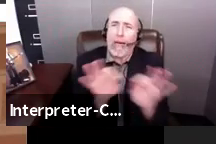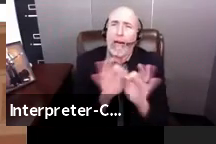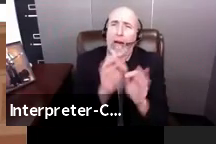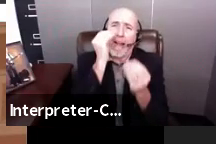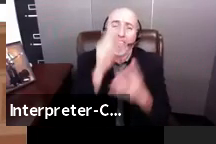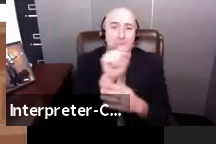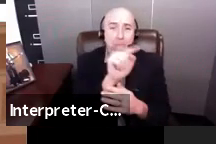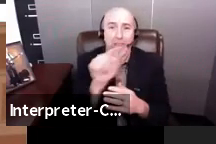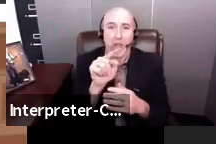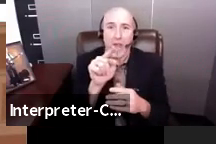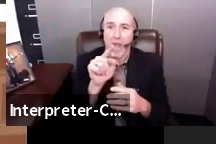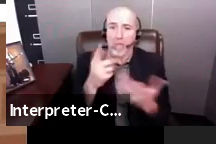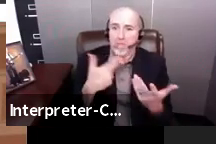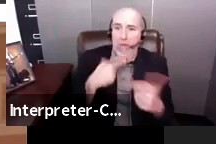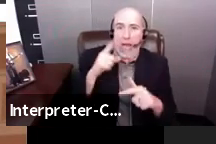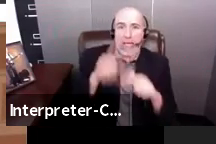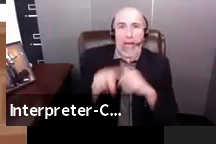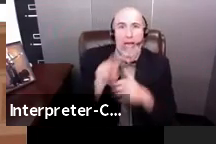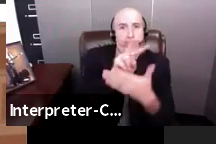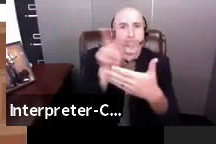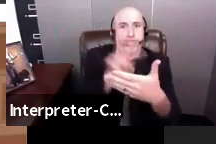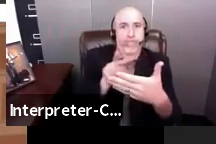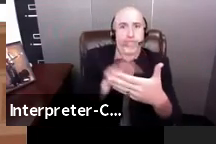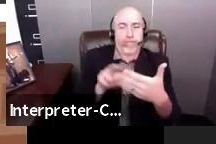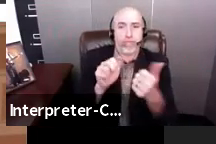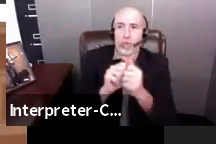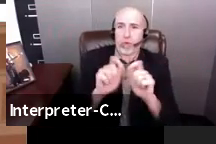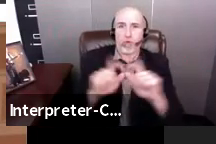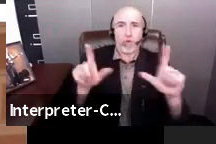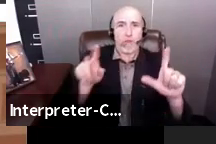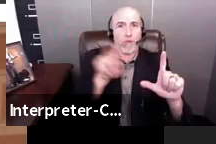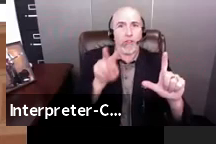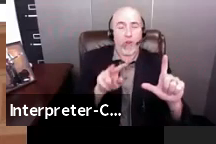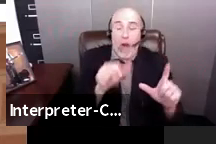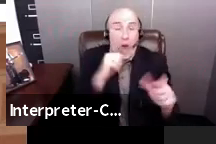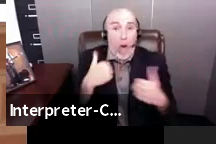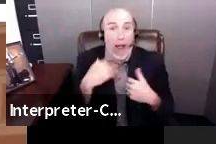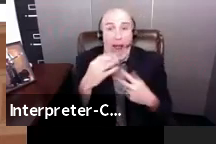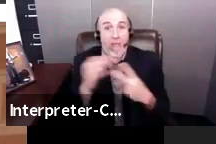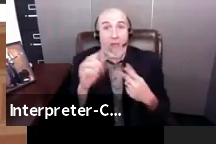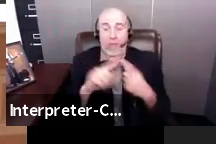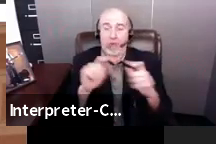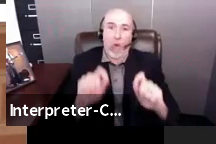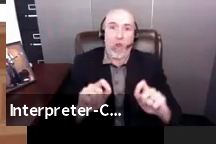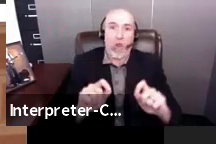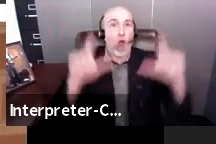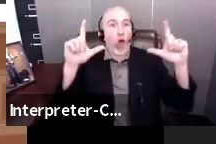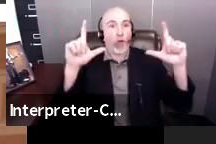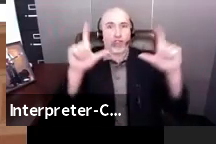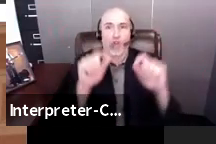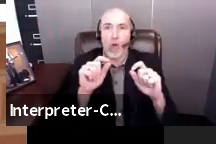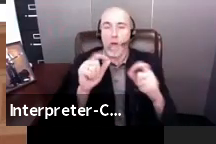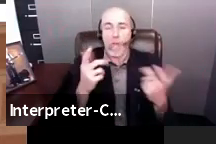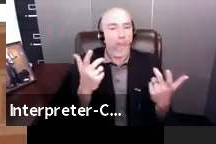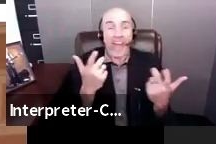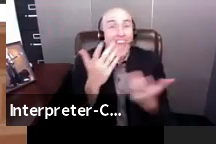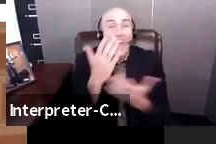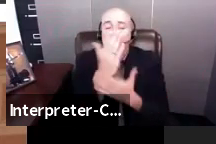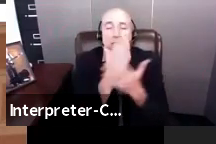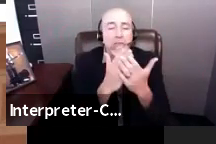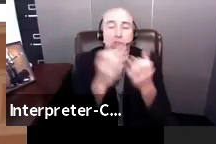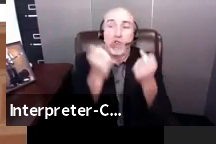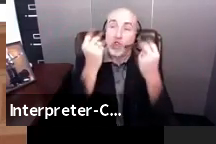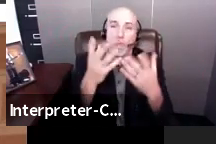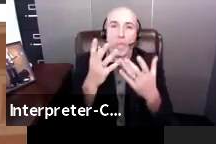are inaccessible to screen reader users that don't have the option to enlarge font or text. There are still too many